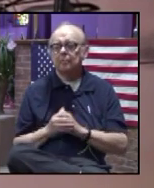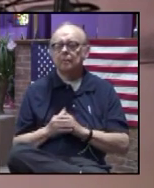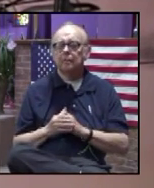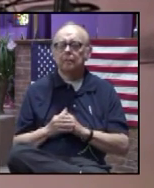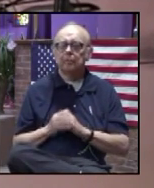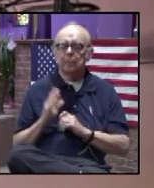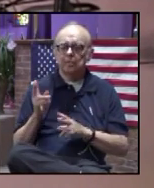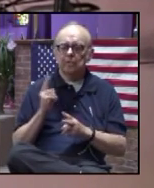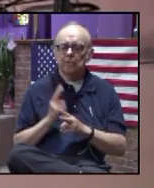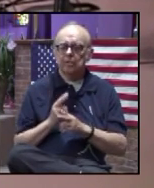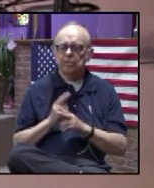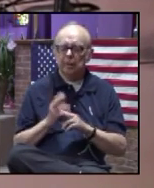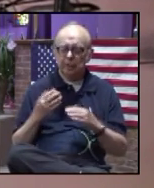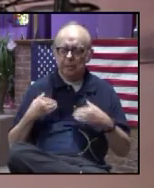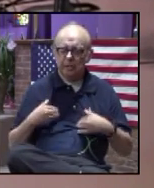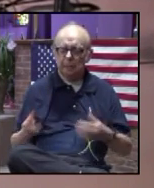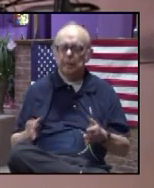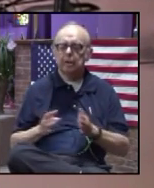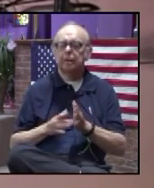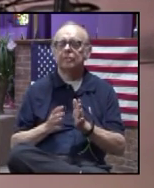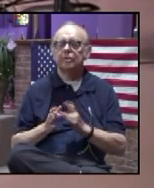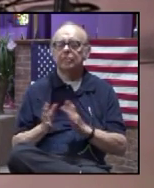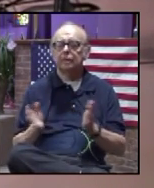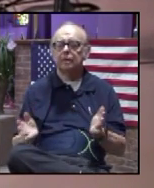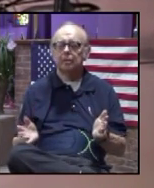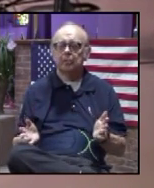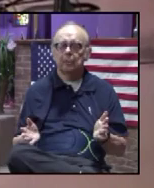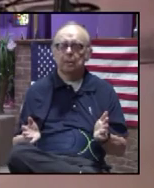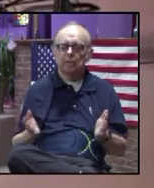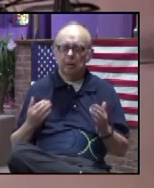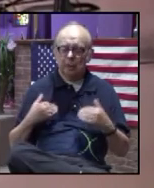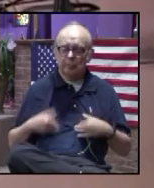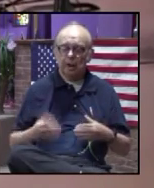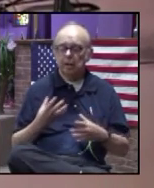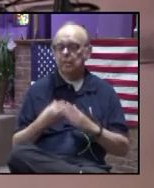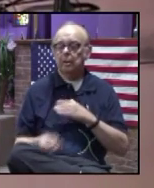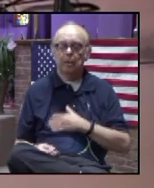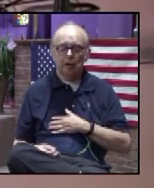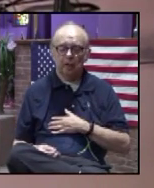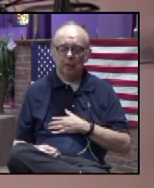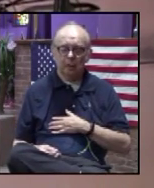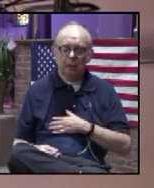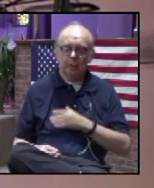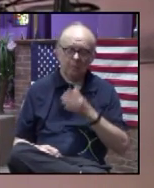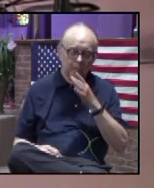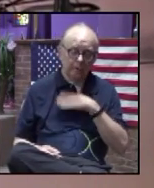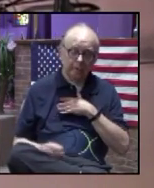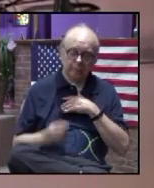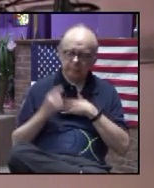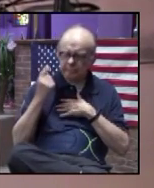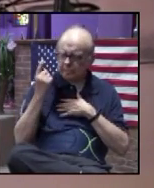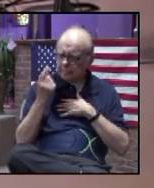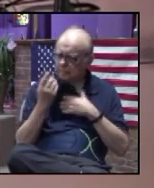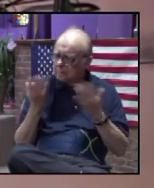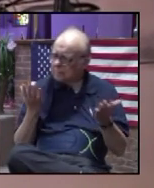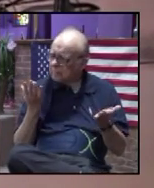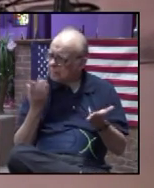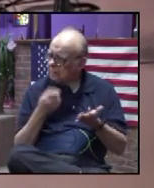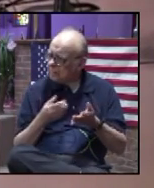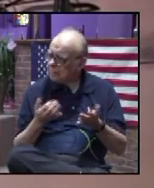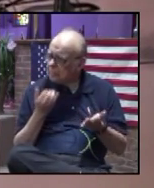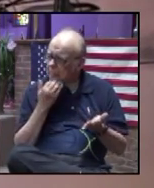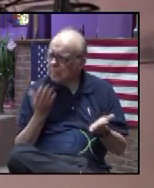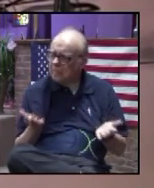they were going to take care of the body of Jesus, his body was gone, and they were puzzled about this.